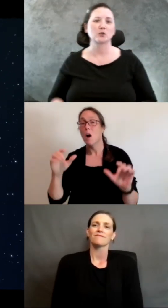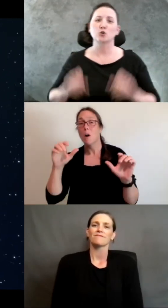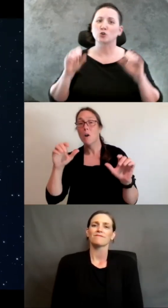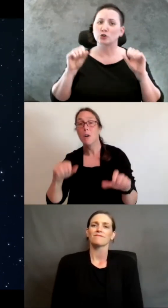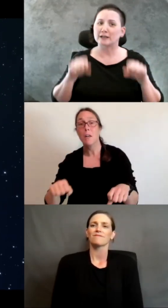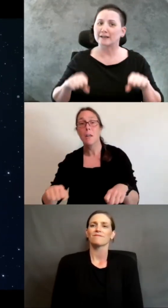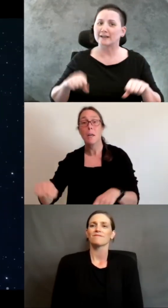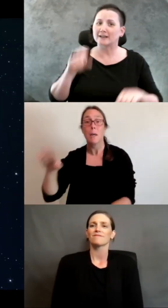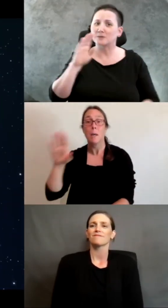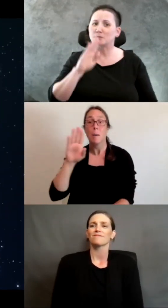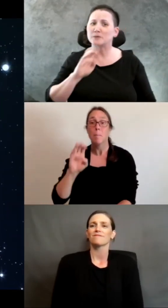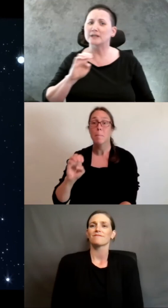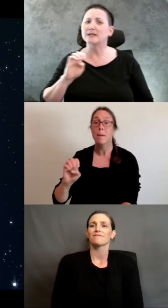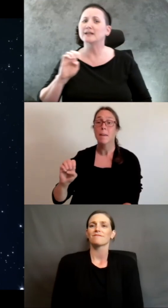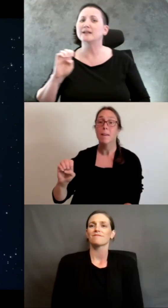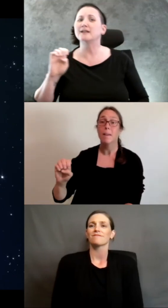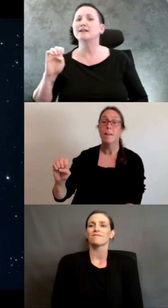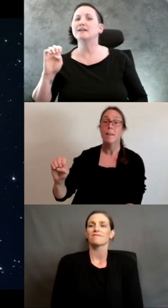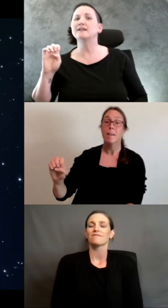could it be